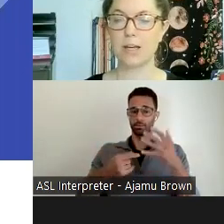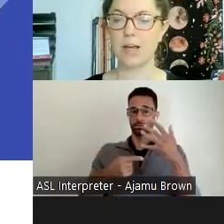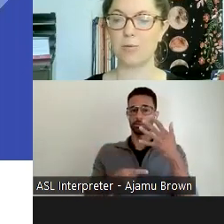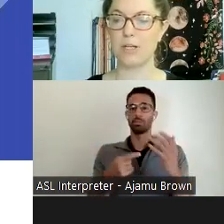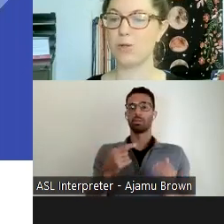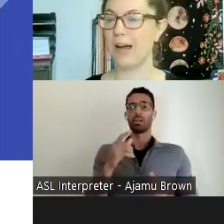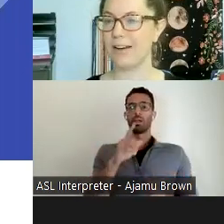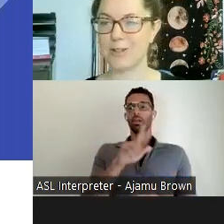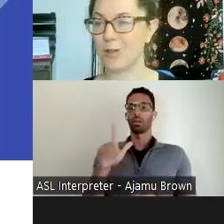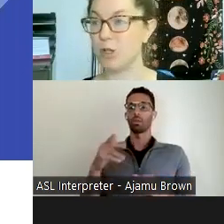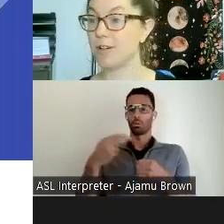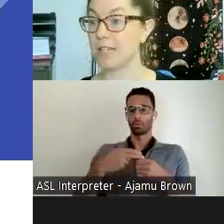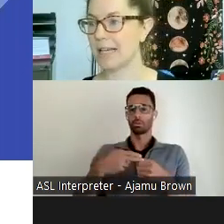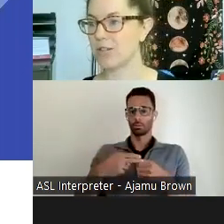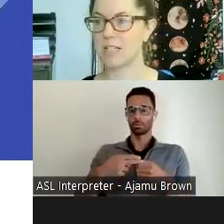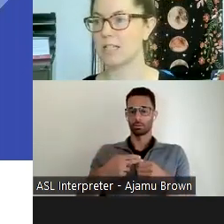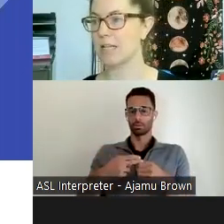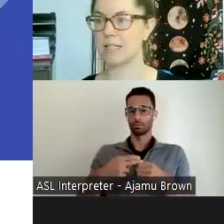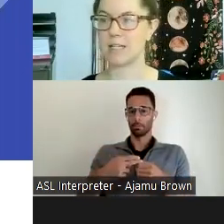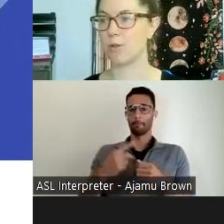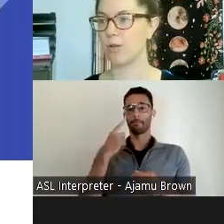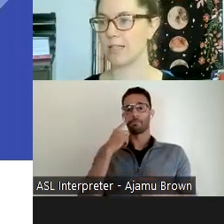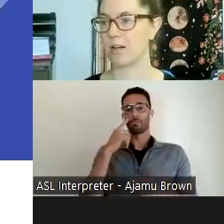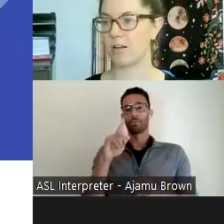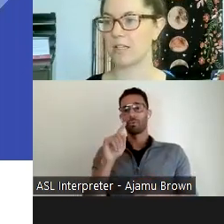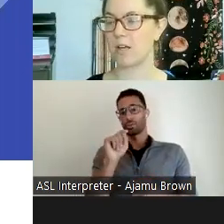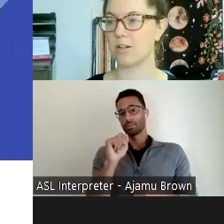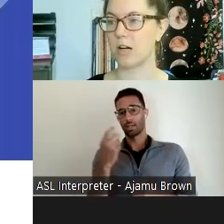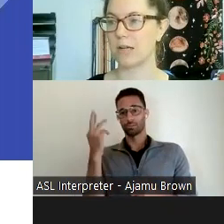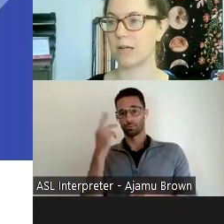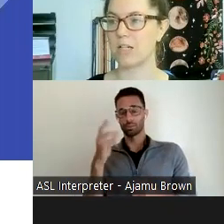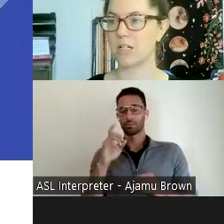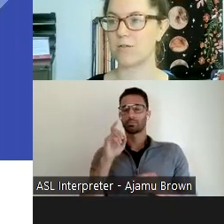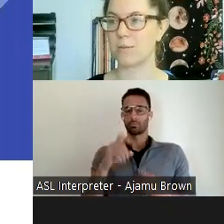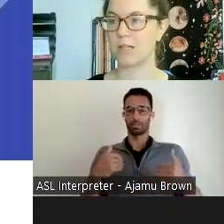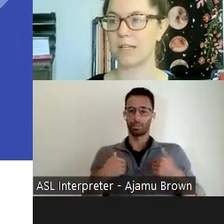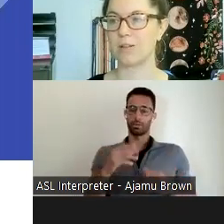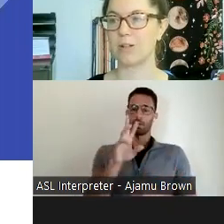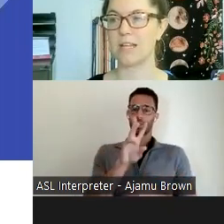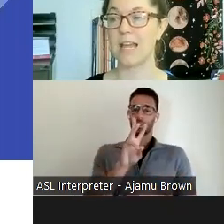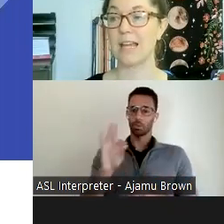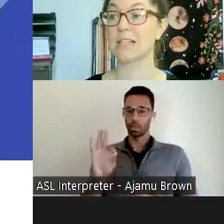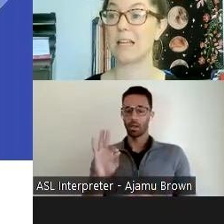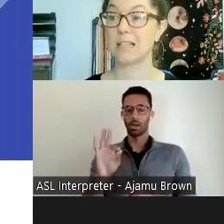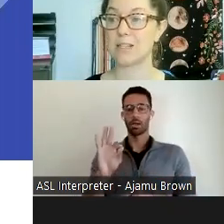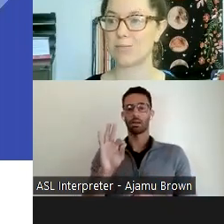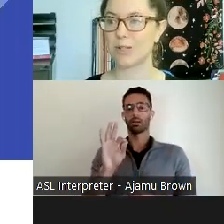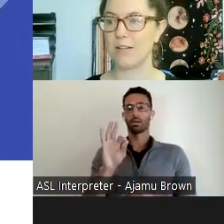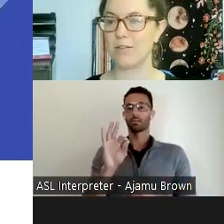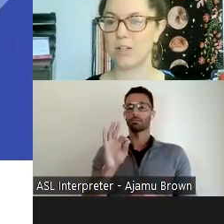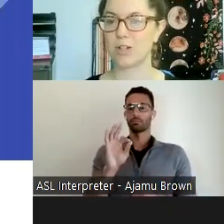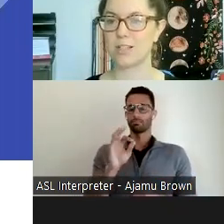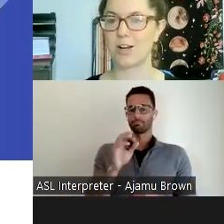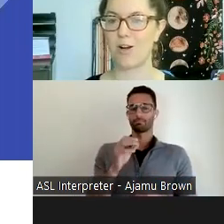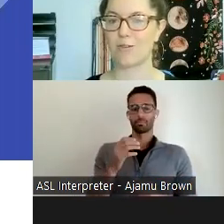We do have to, you know, for tax reasons, get W-9s and all these other documentations from the landlords. And it's led to some